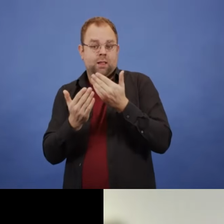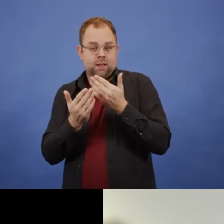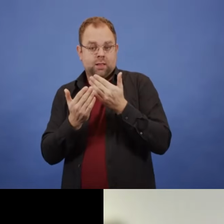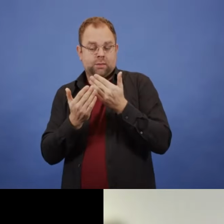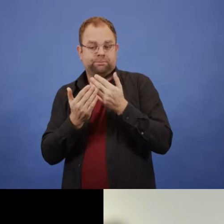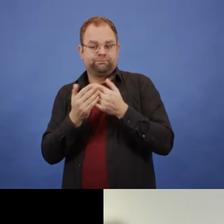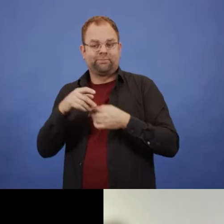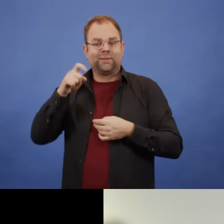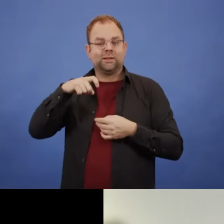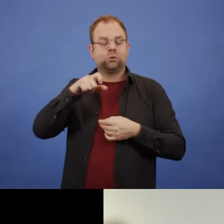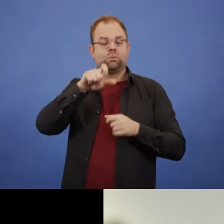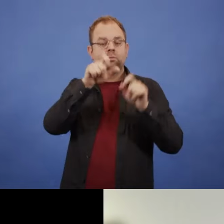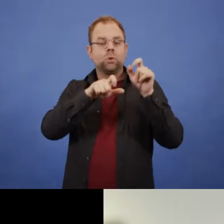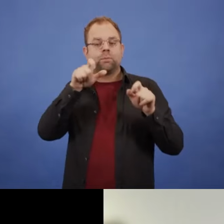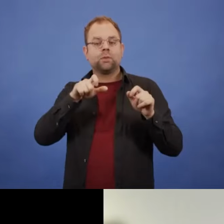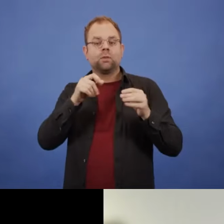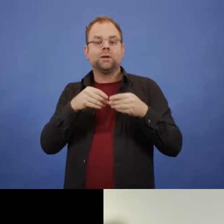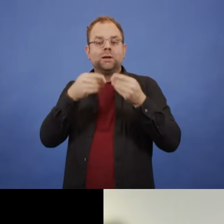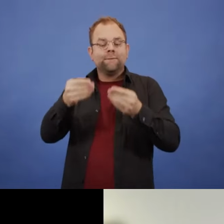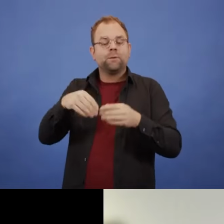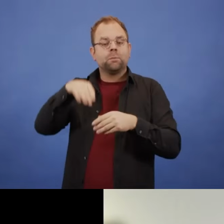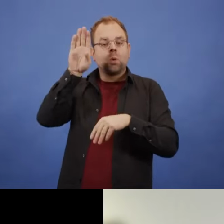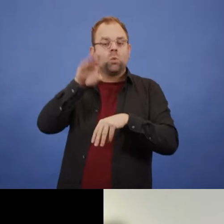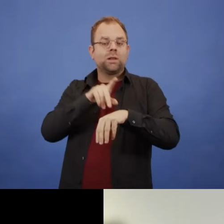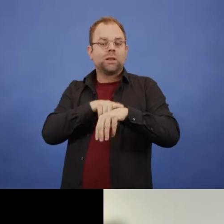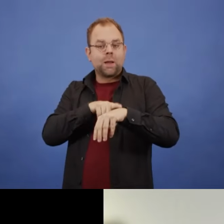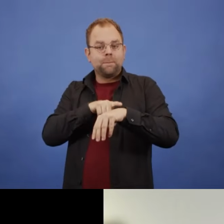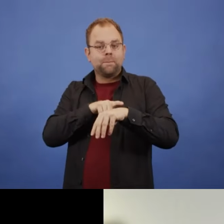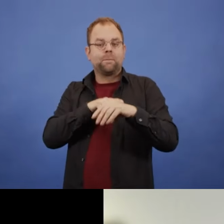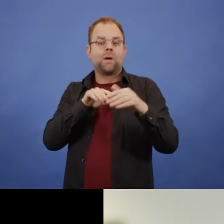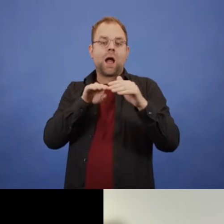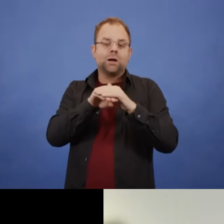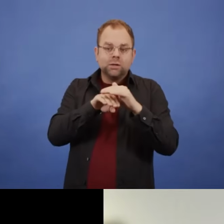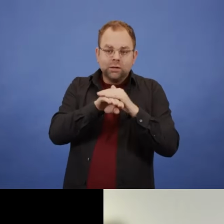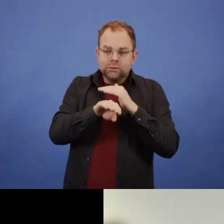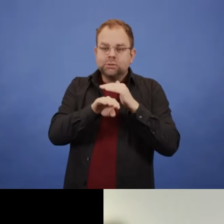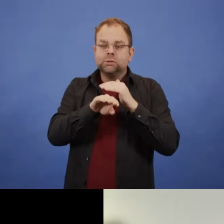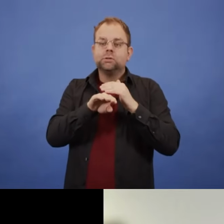if you would like to address this question or maybe type in the chat.